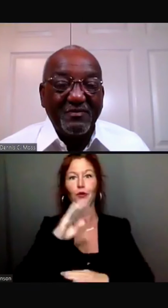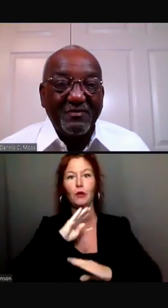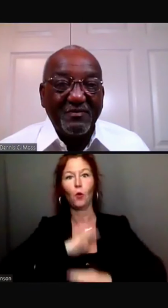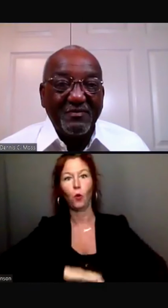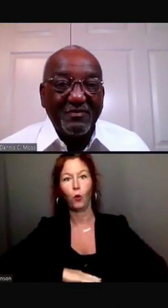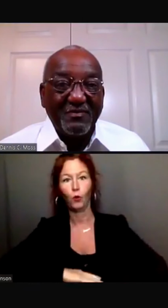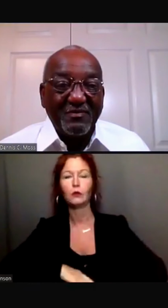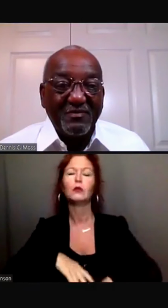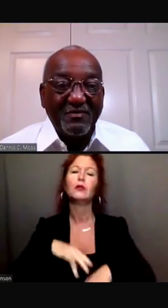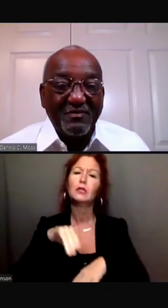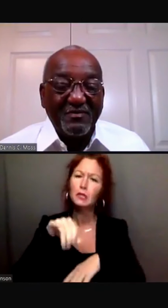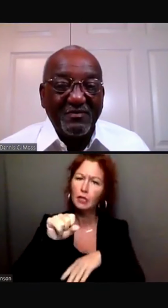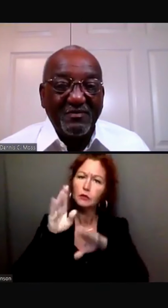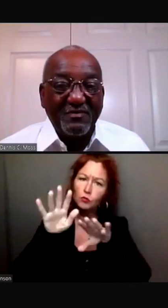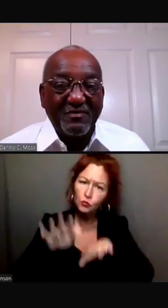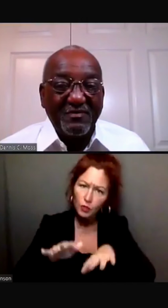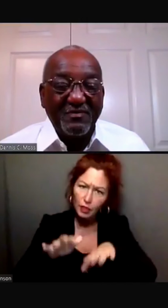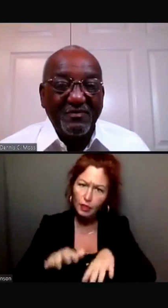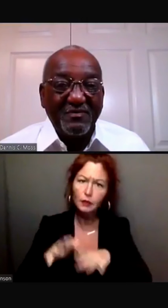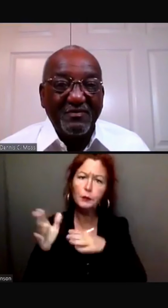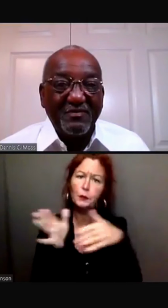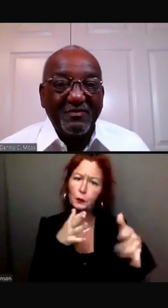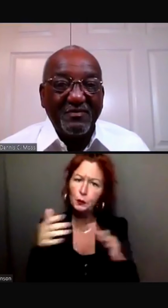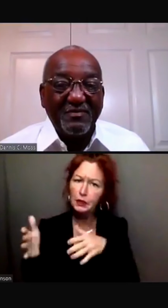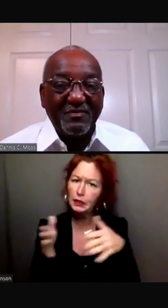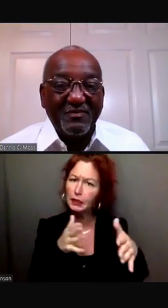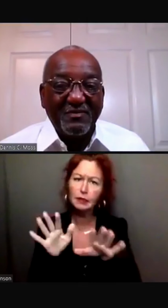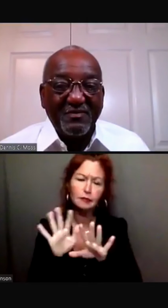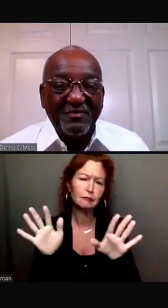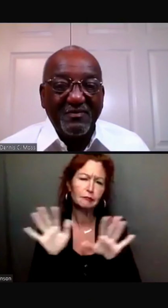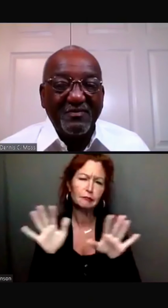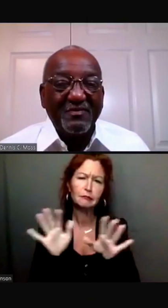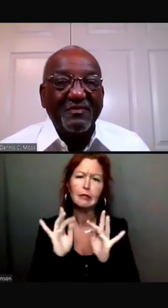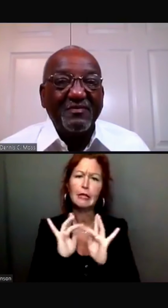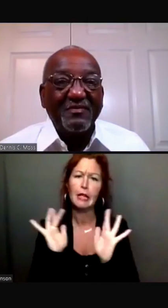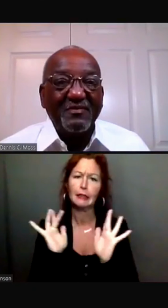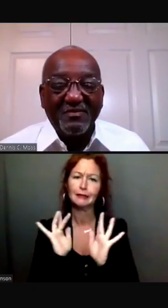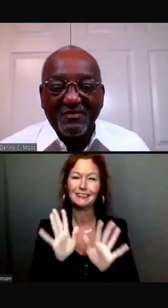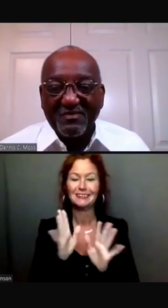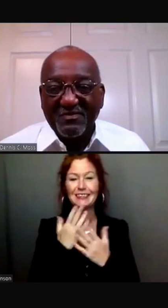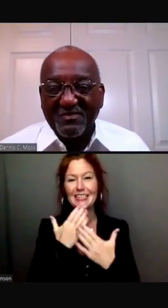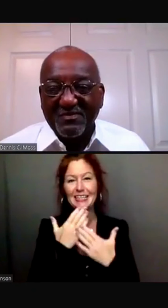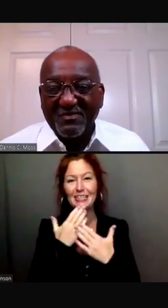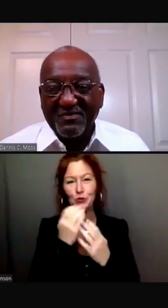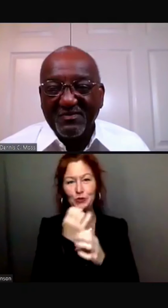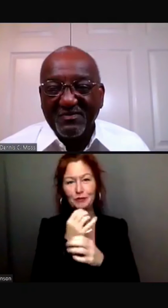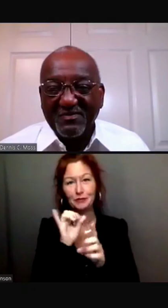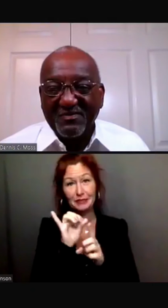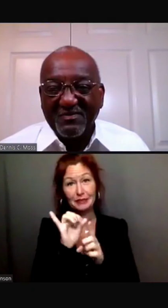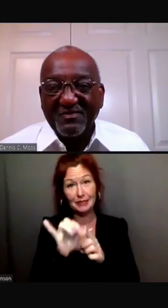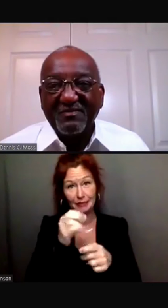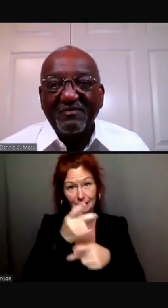some rain. Just try to stay at home as much as you can and stay safe. Thank you. God bless you all. Thank you. Bye, everybody.